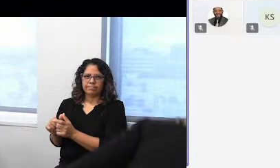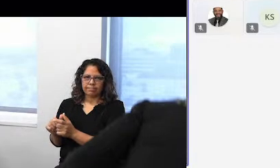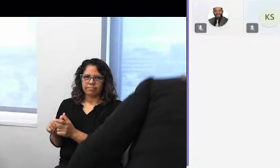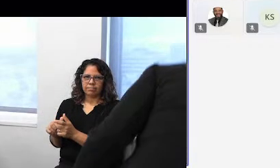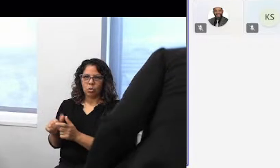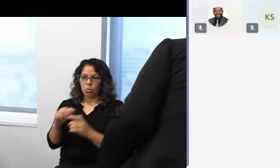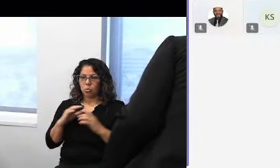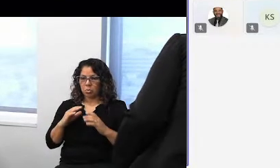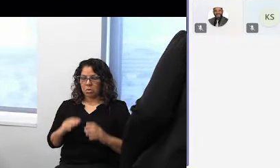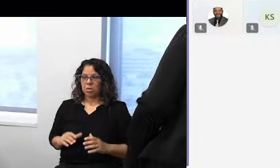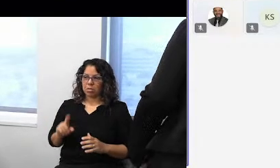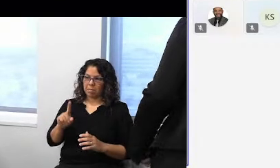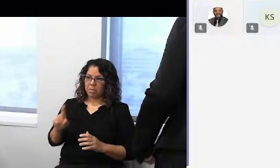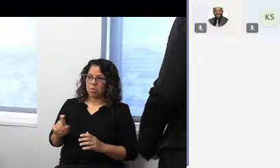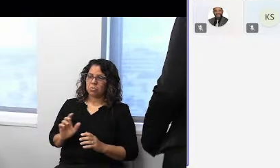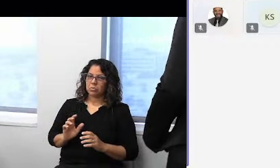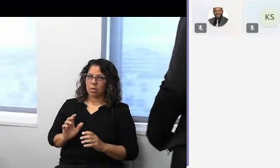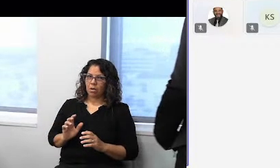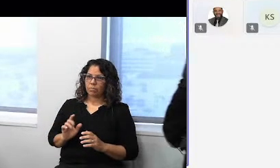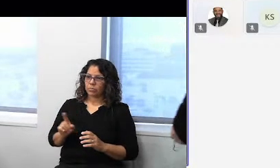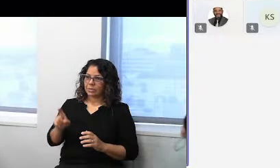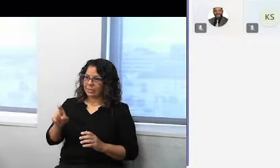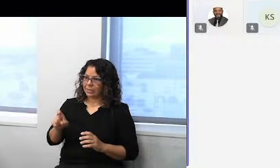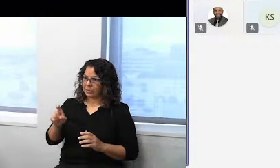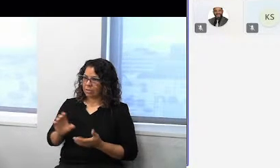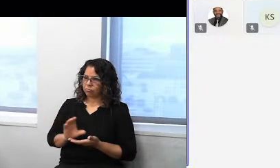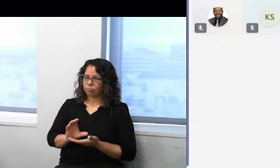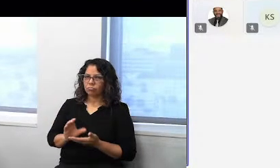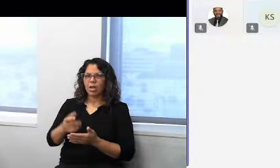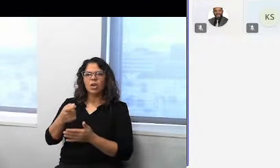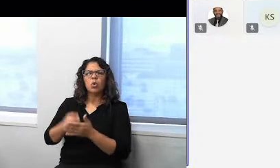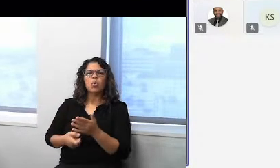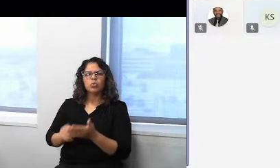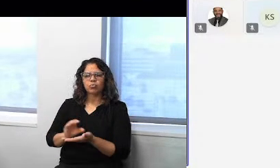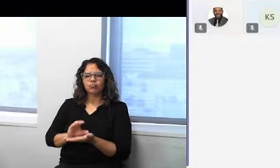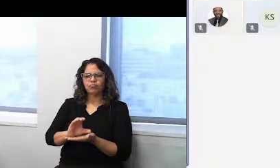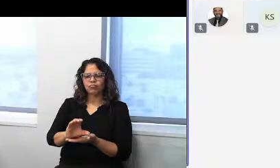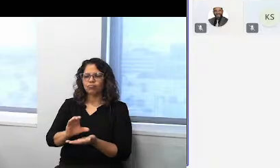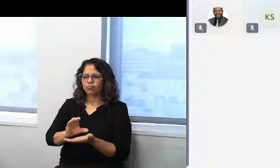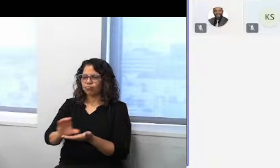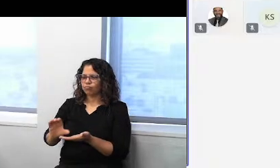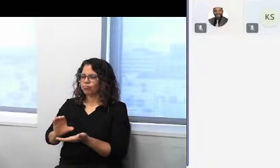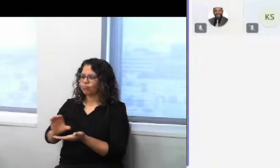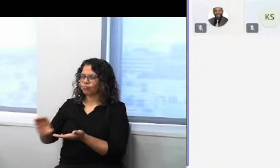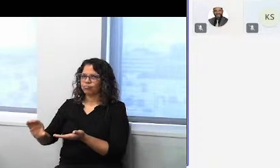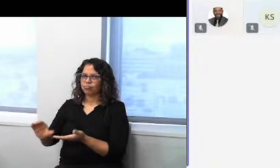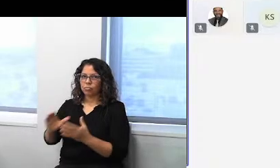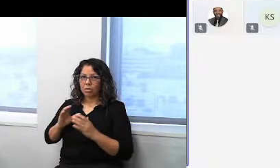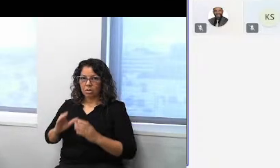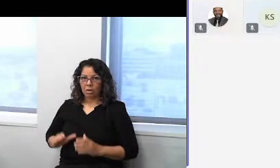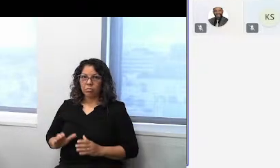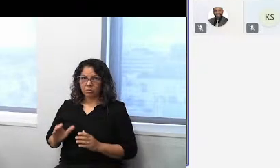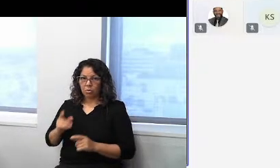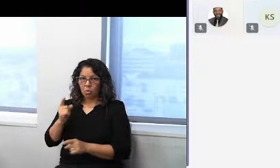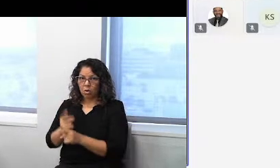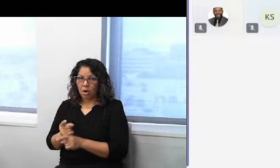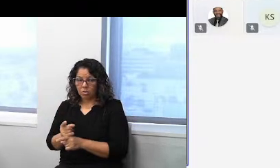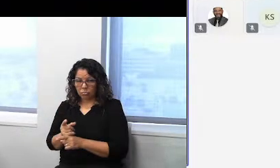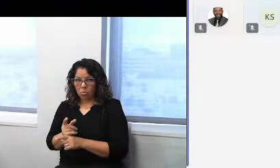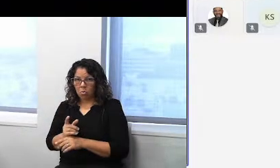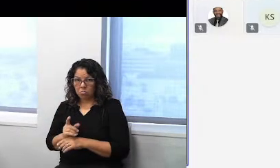cost amongst the other customers. Am I right? You are correct, ma'am. Do you have any estimates of